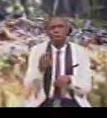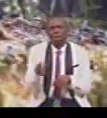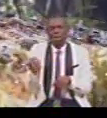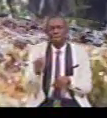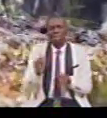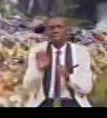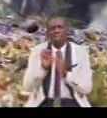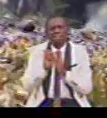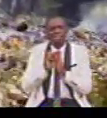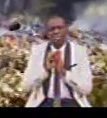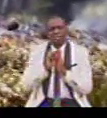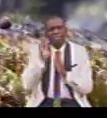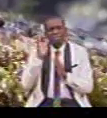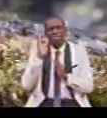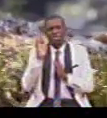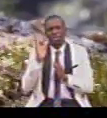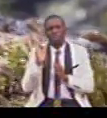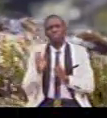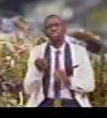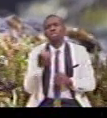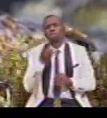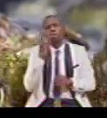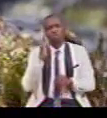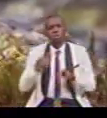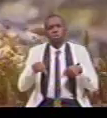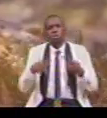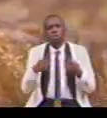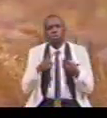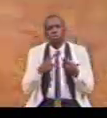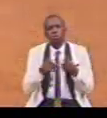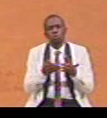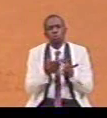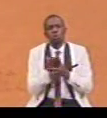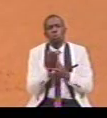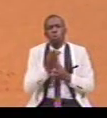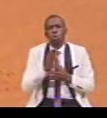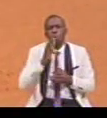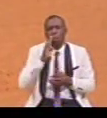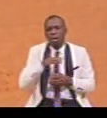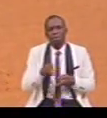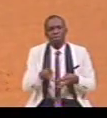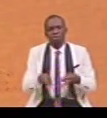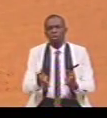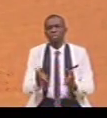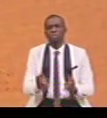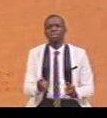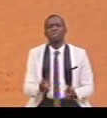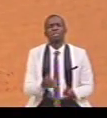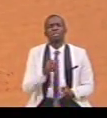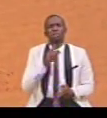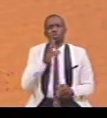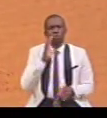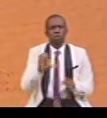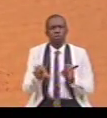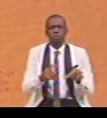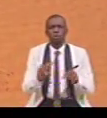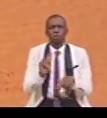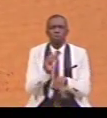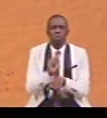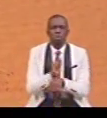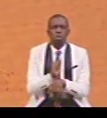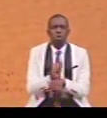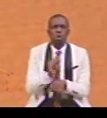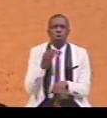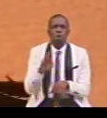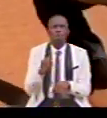funny parts there are many things that will happen it's only when you endure you'll be able to continue in the world of an evangelist